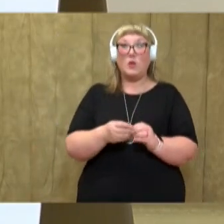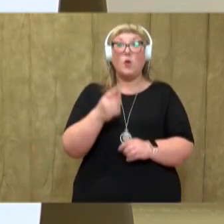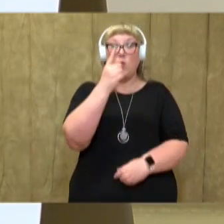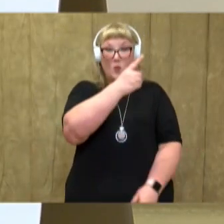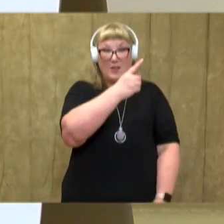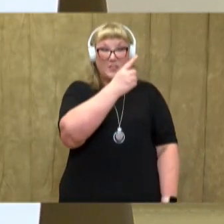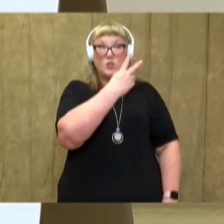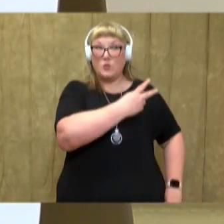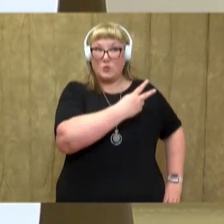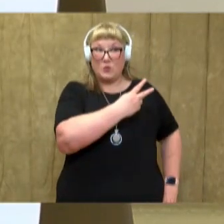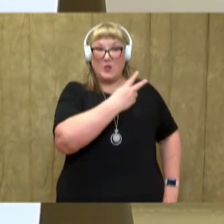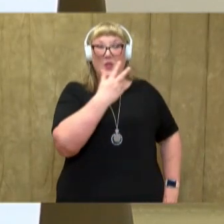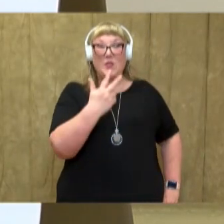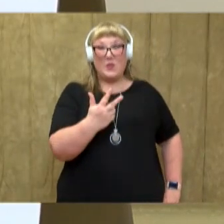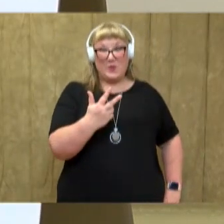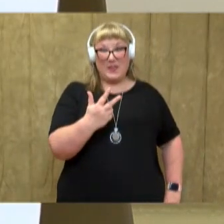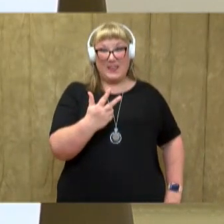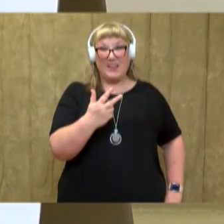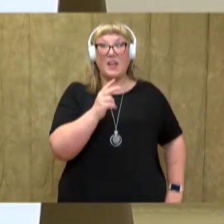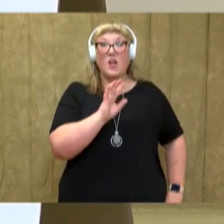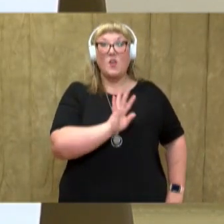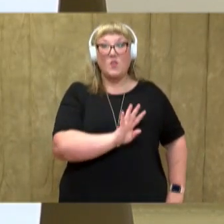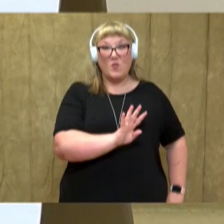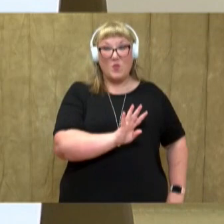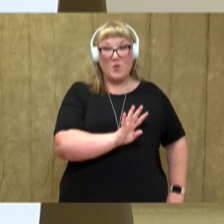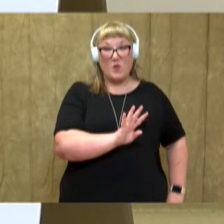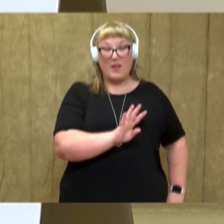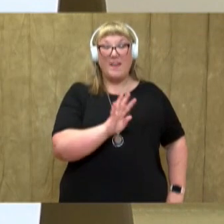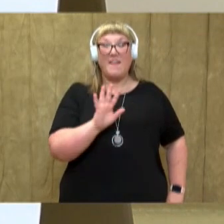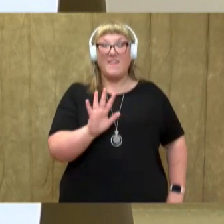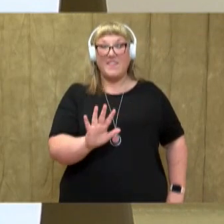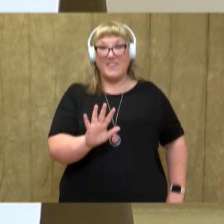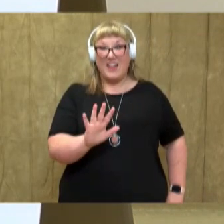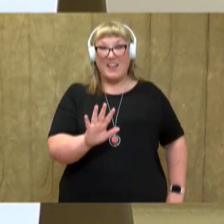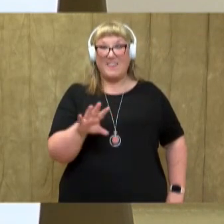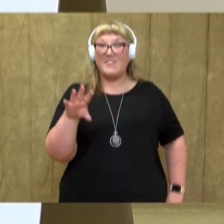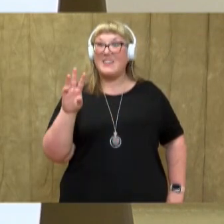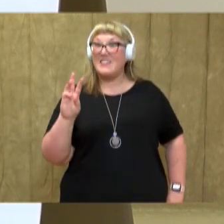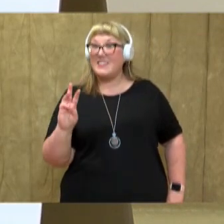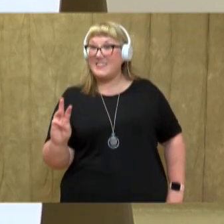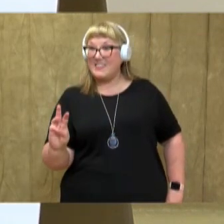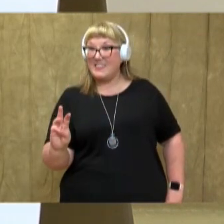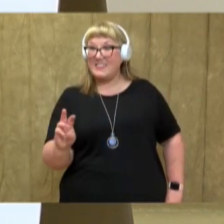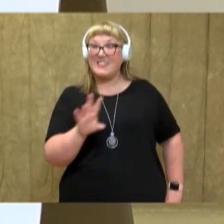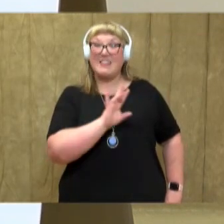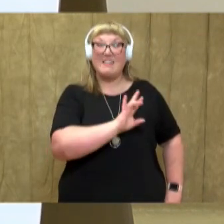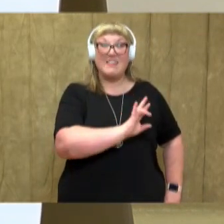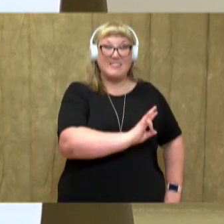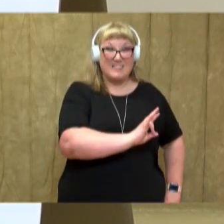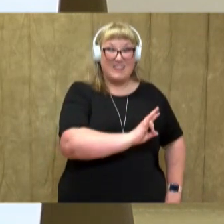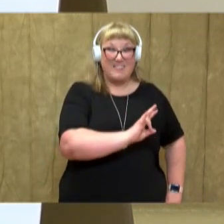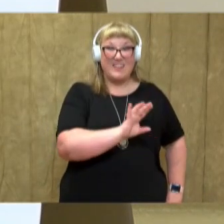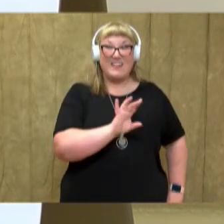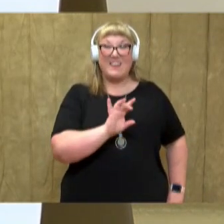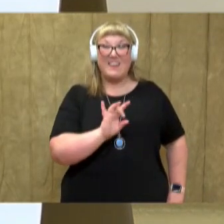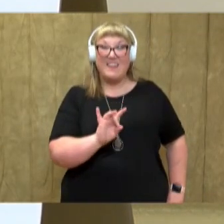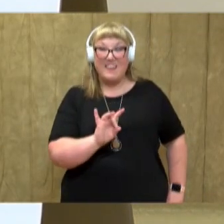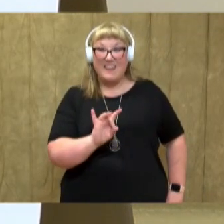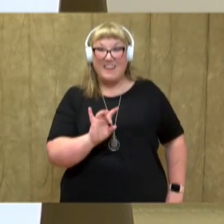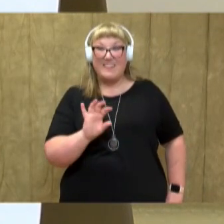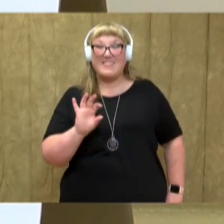1, 2, 3, 4, 5, 6,